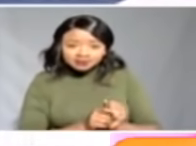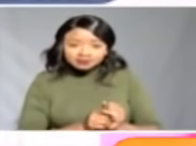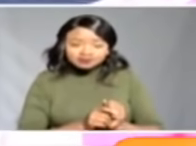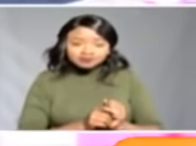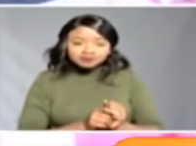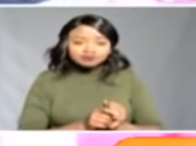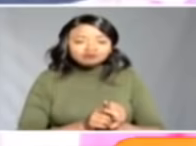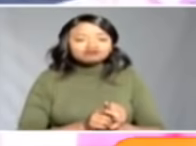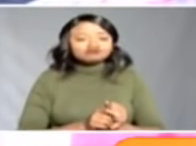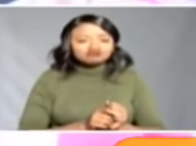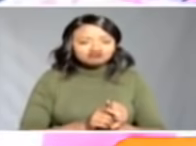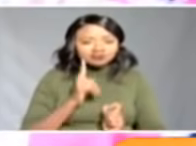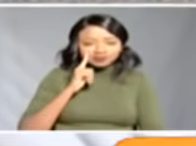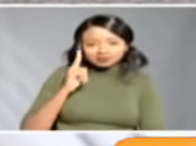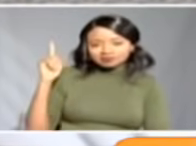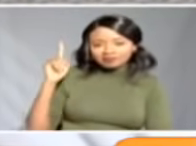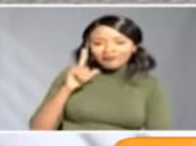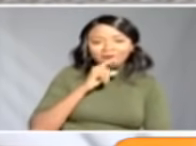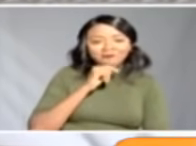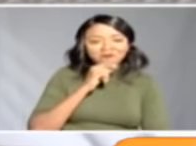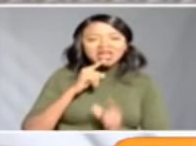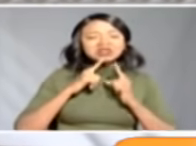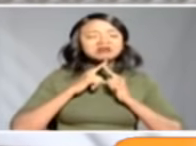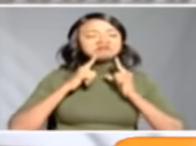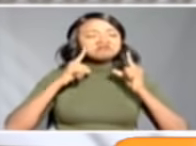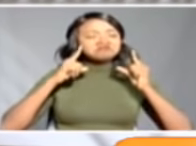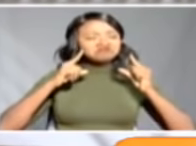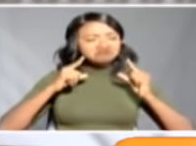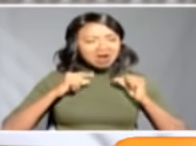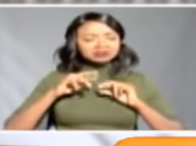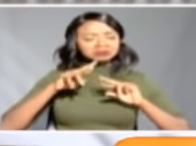Father Wambili, a suspected pedophile.